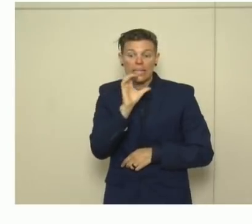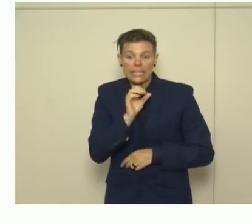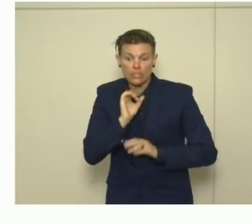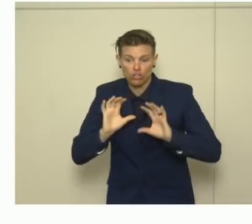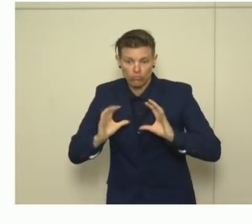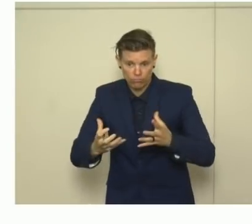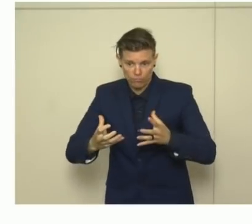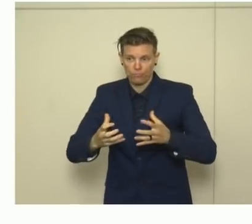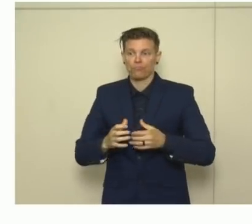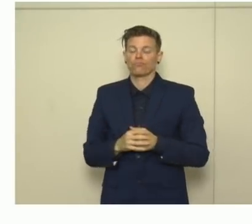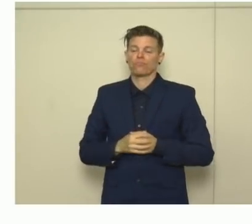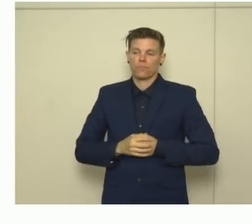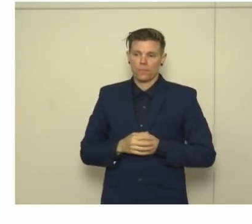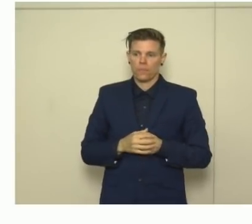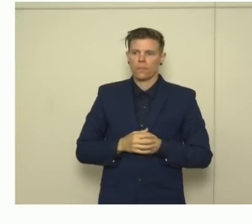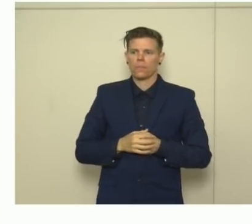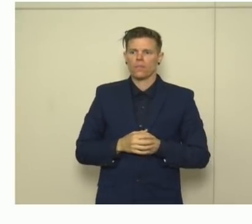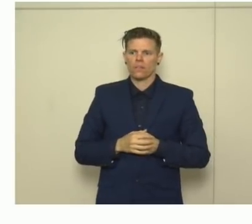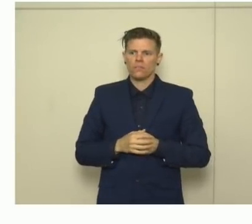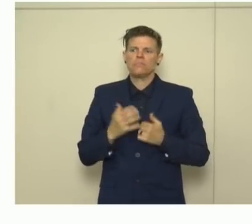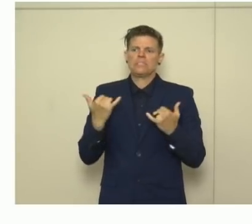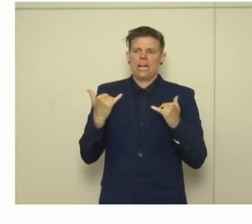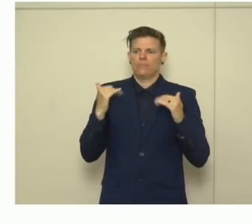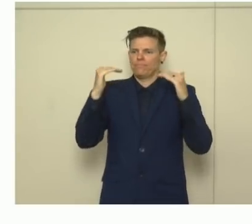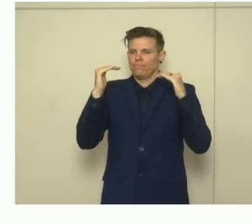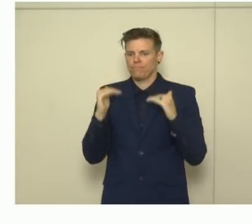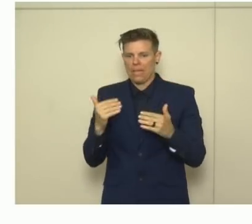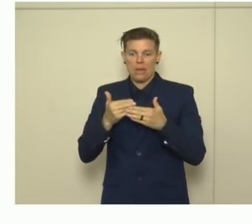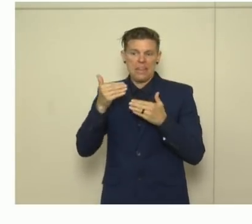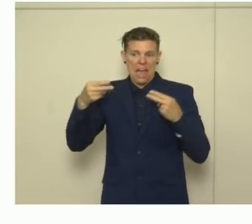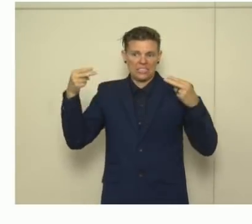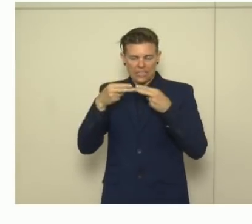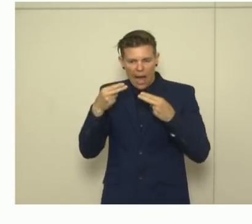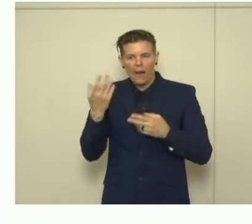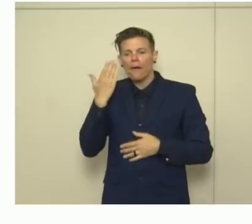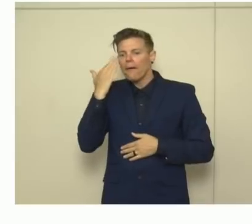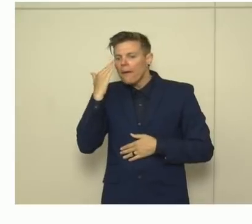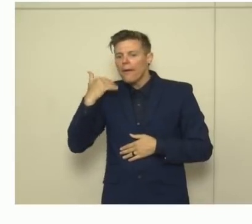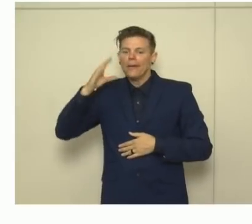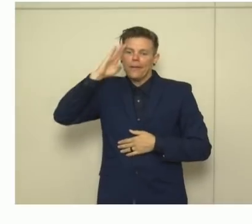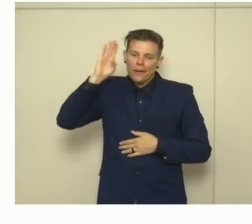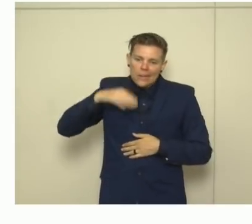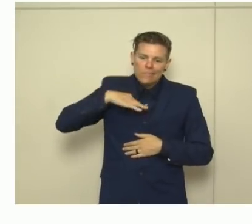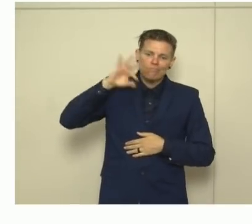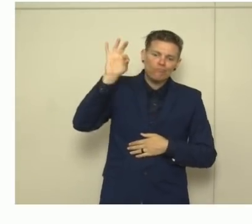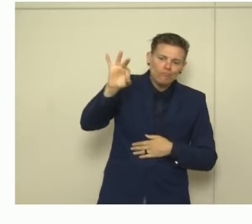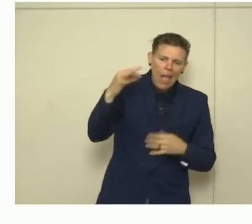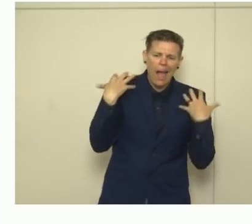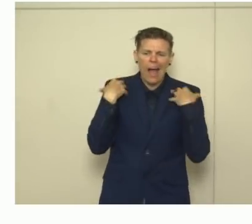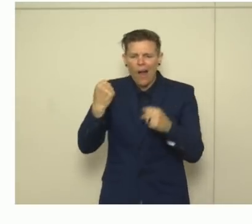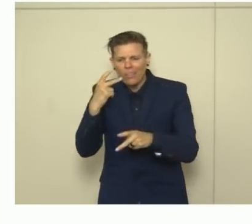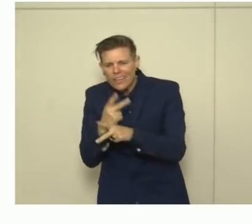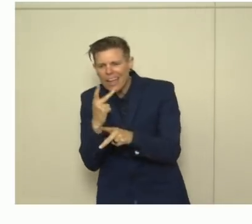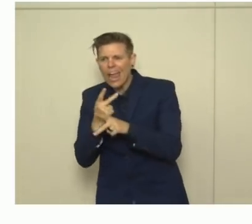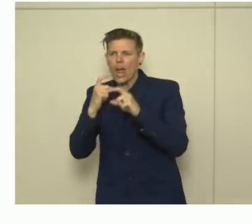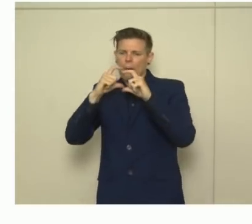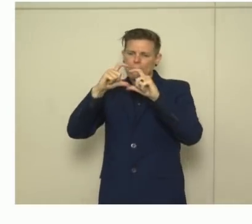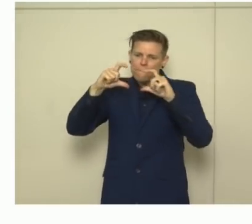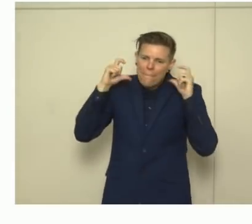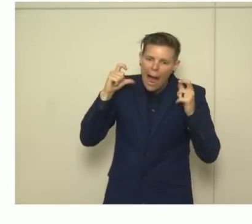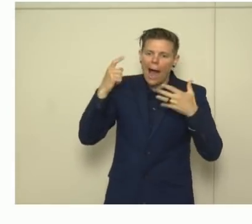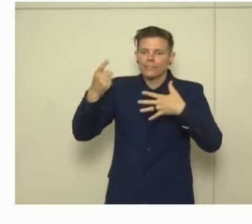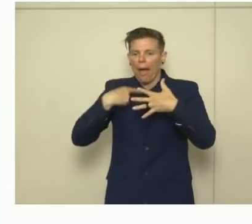always like to have something about masks and healthcare and the like, and so you can see some New Mexicans here wearing